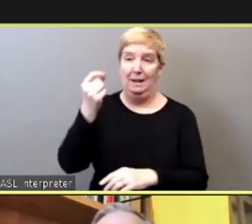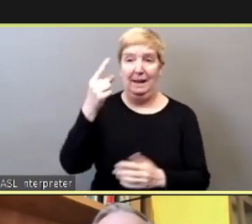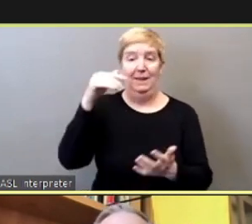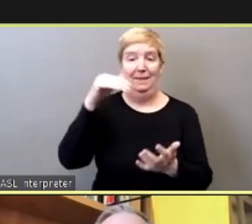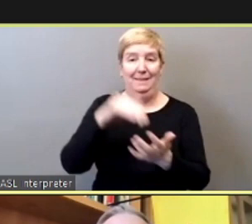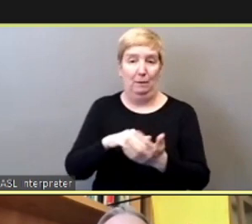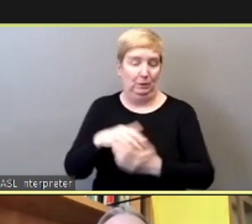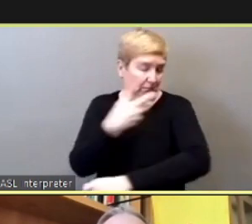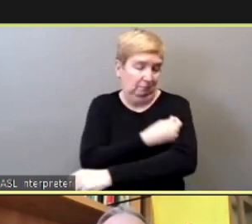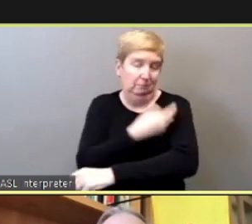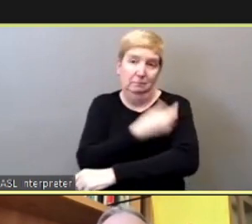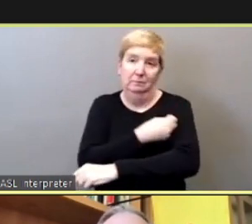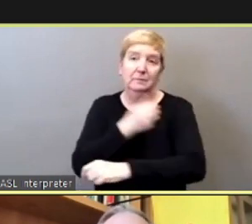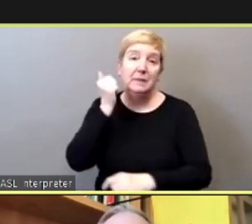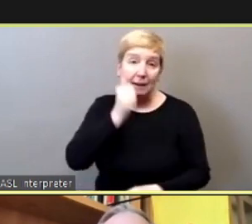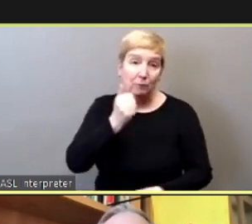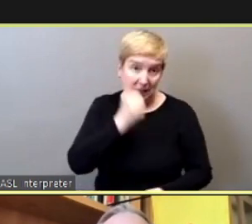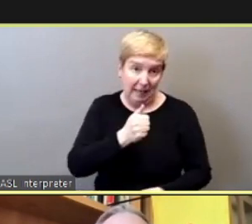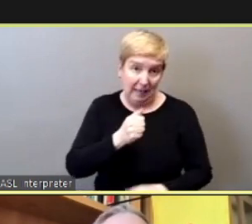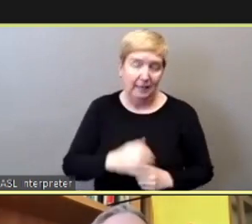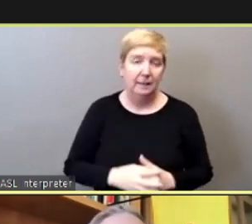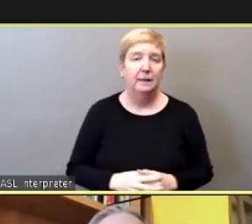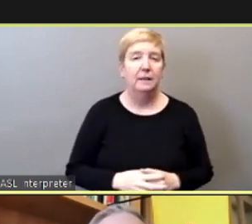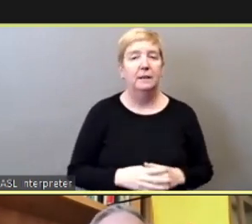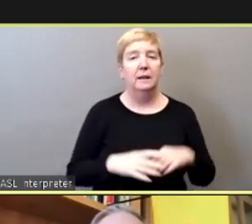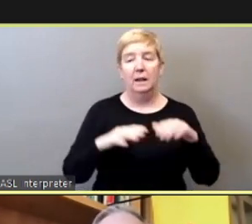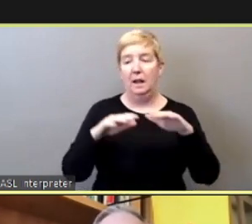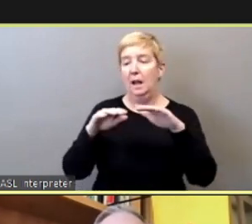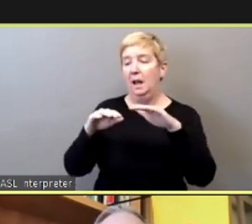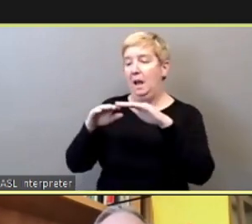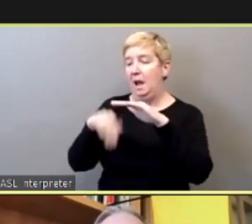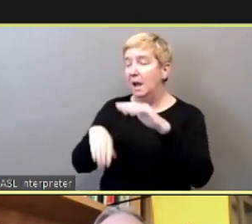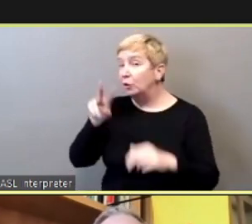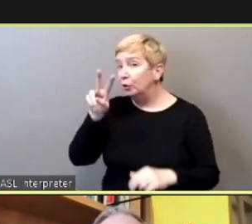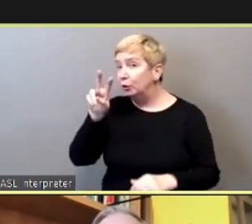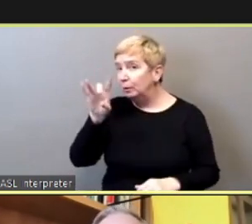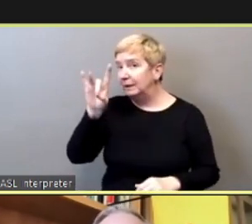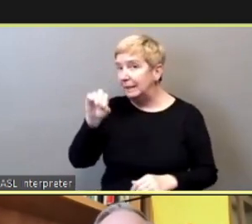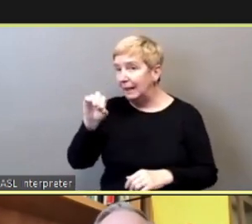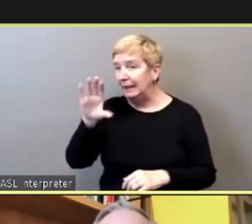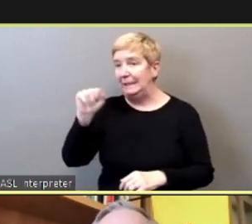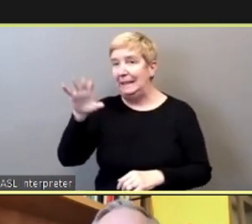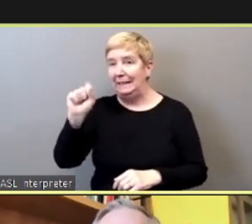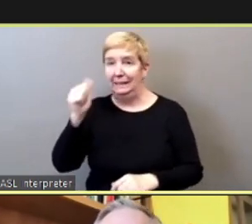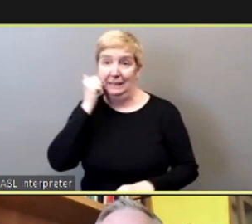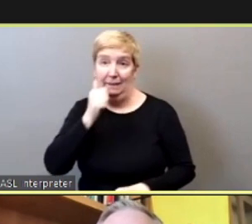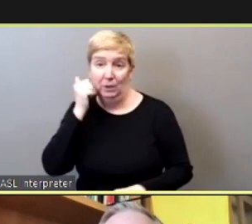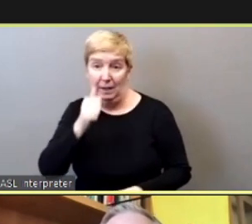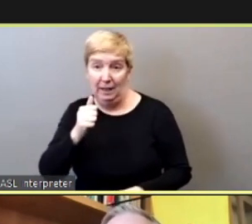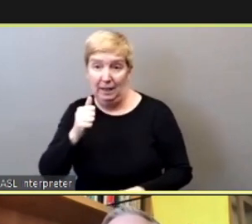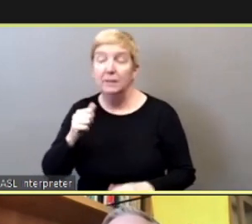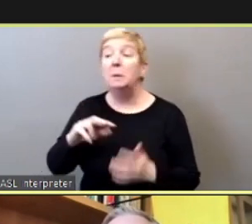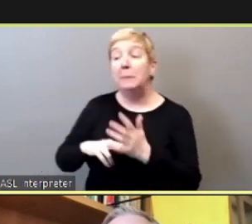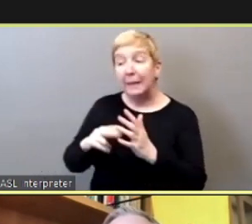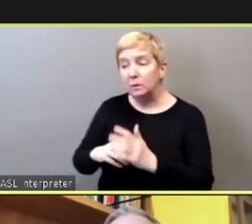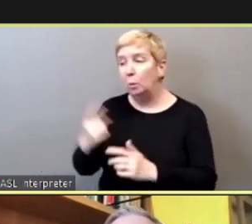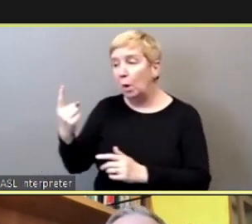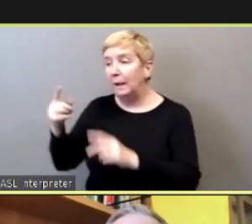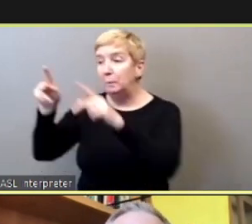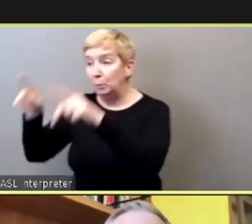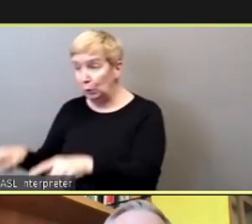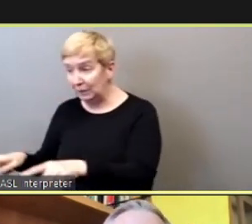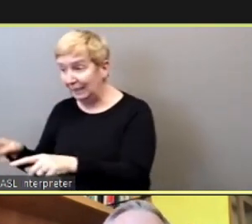a day. We're under 280 cases a day. So for every one person who gets COVID in a day,